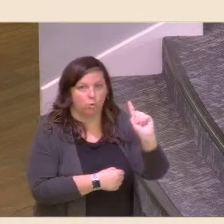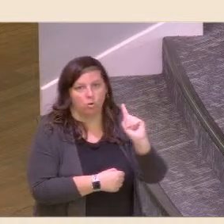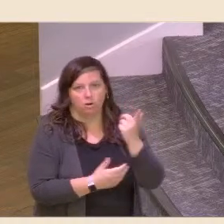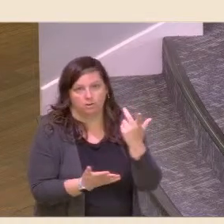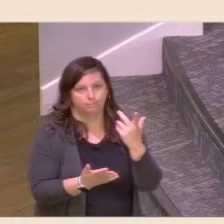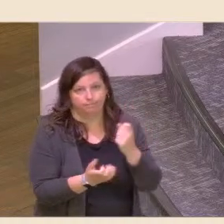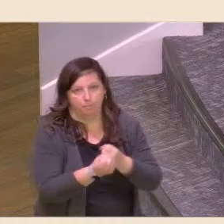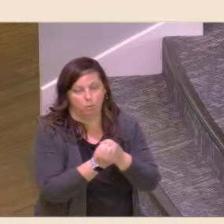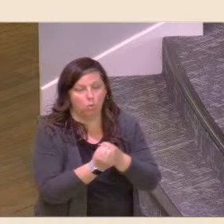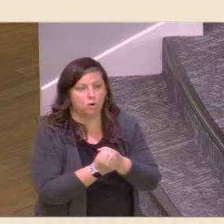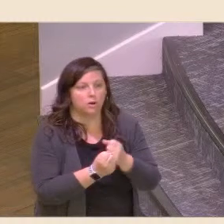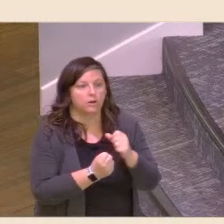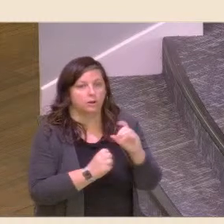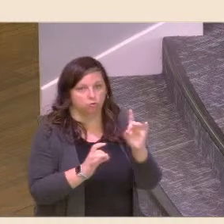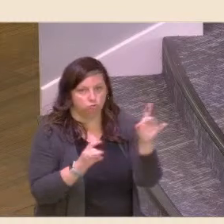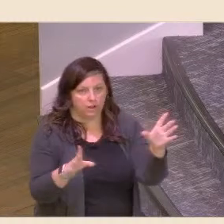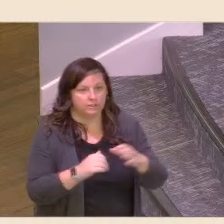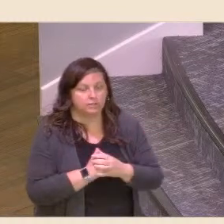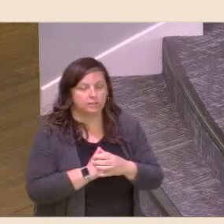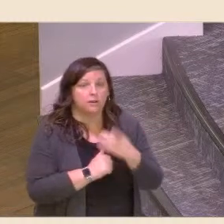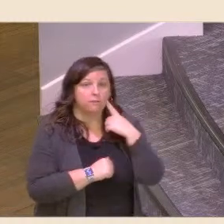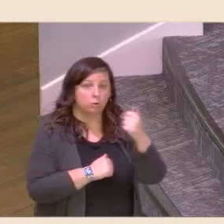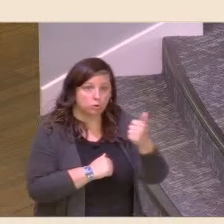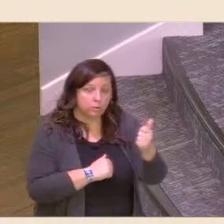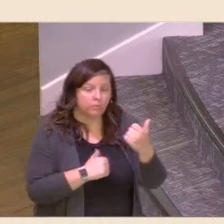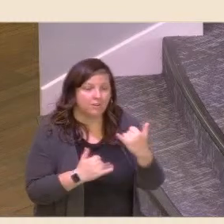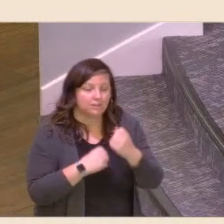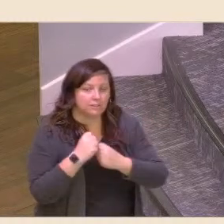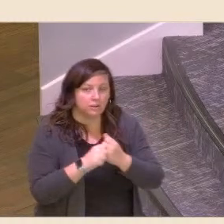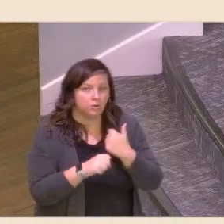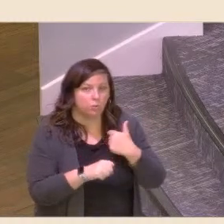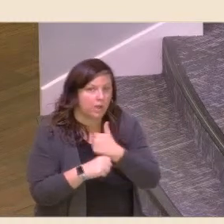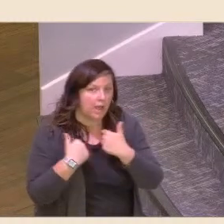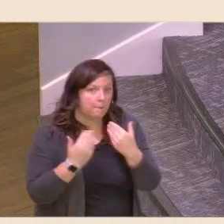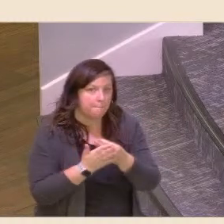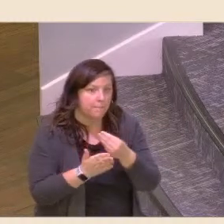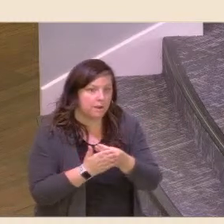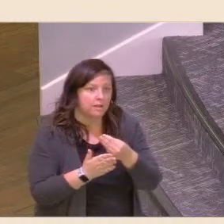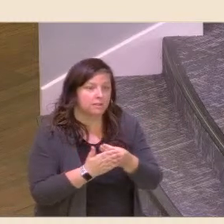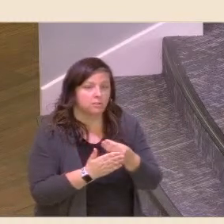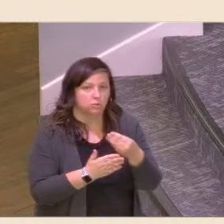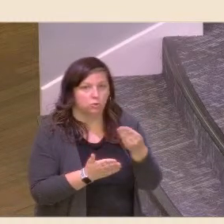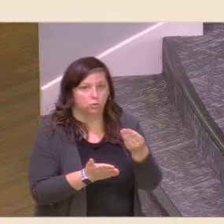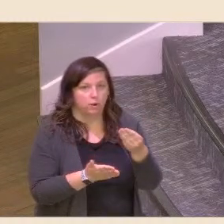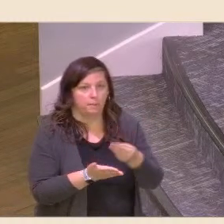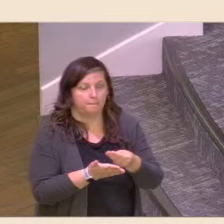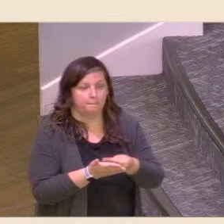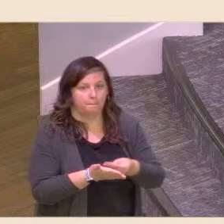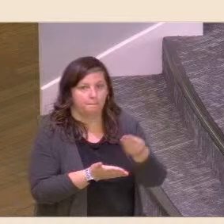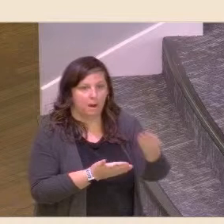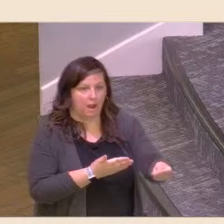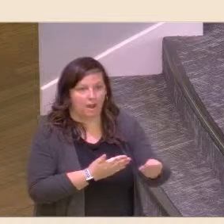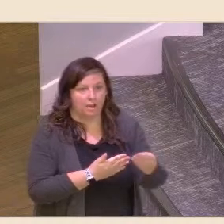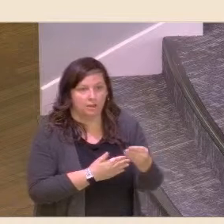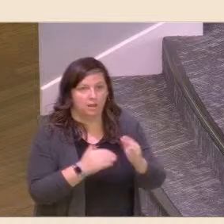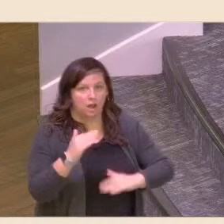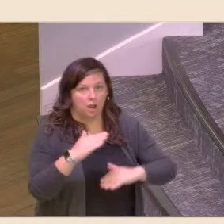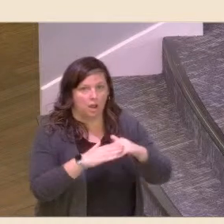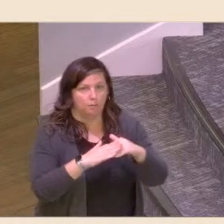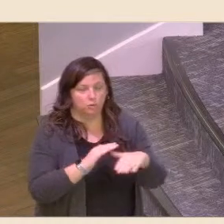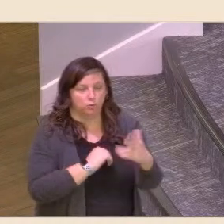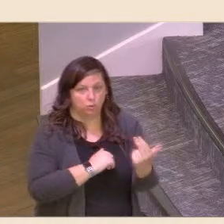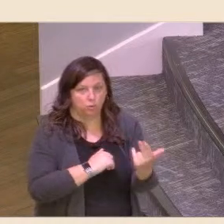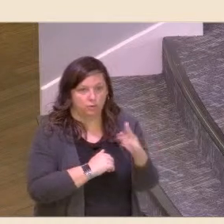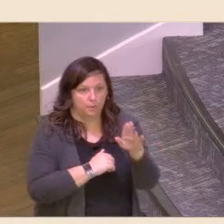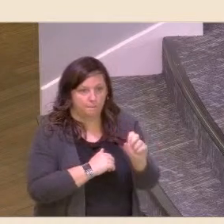Transportation, this year we have money to fund up to 9 to 13 buses. So Gen Fund, we kept